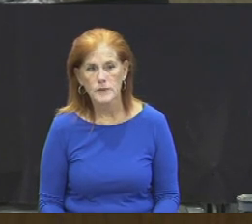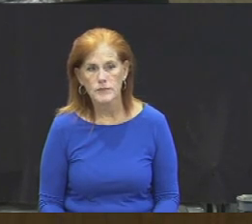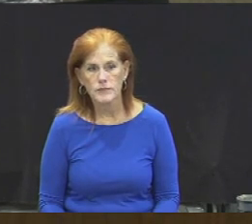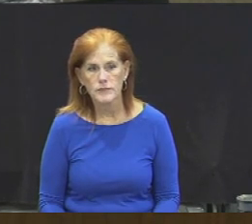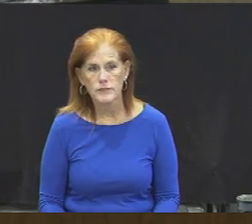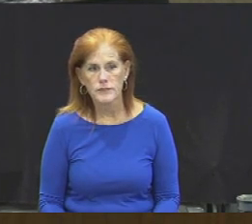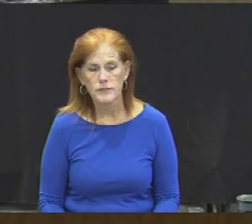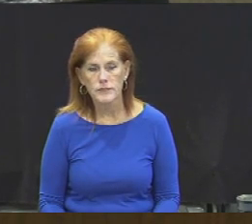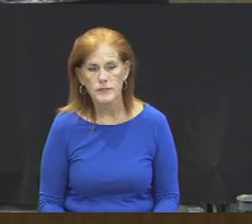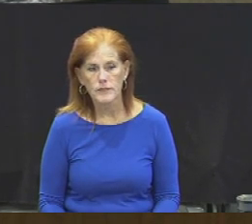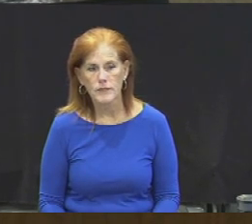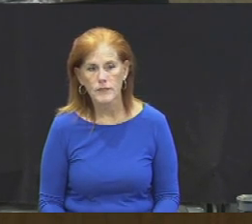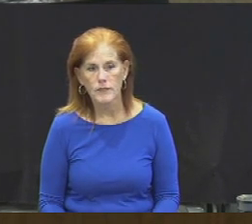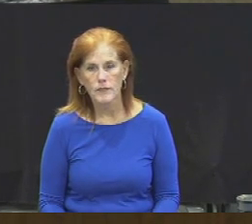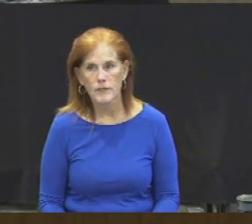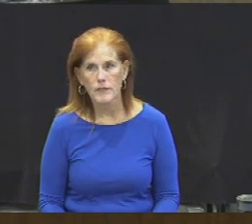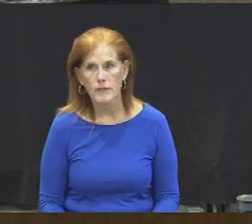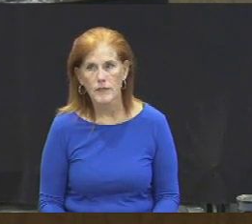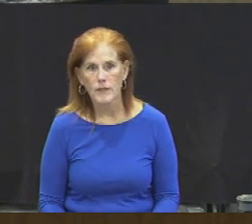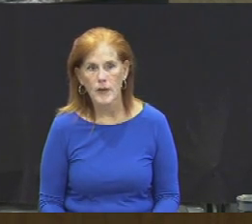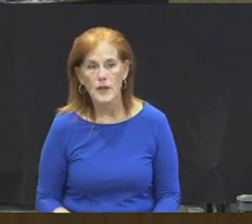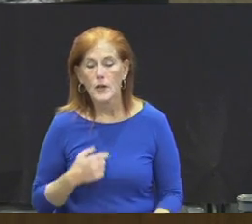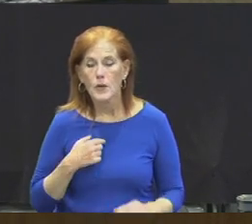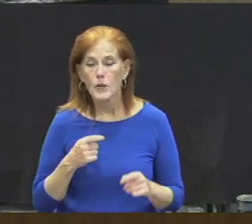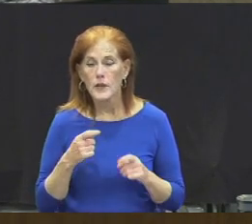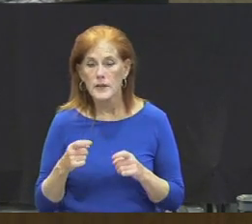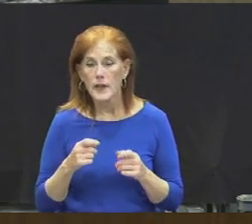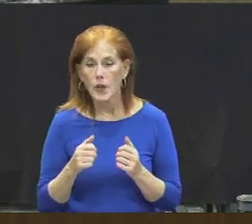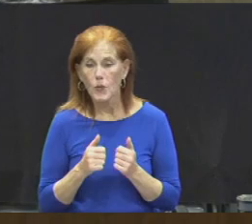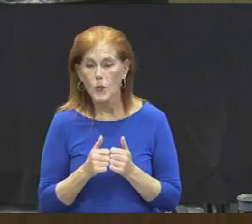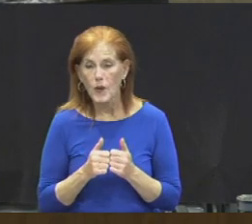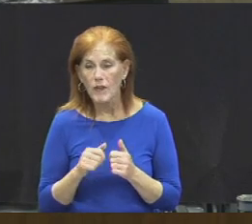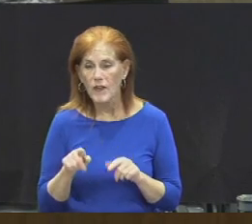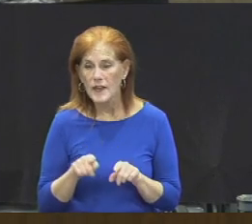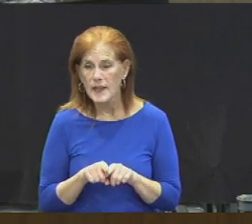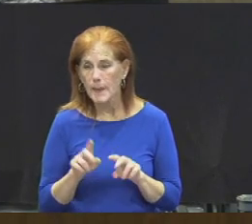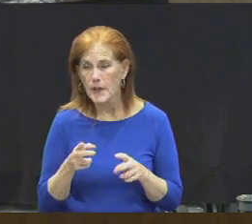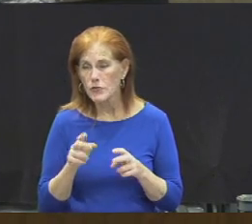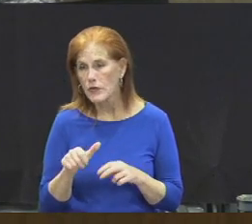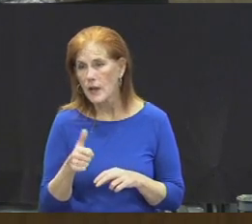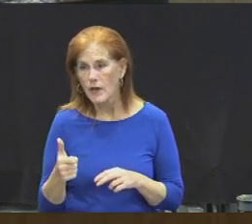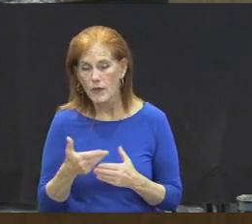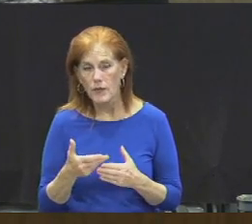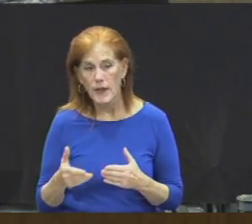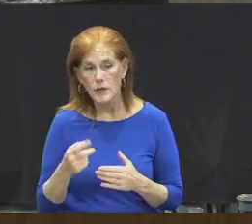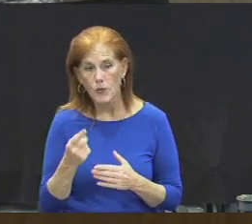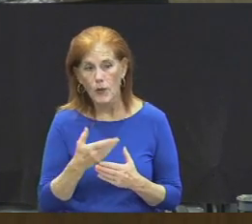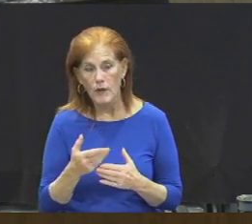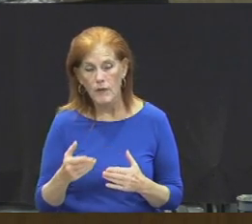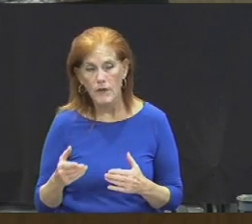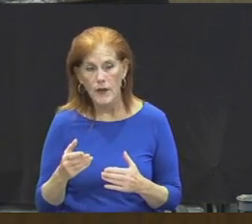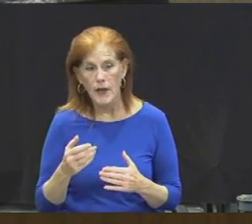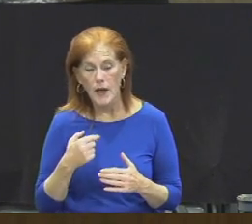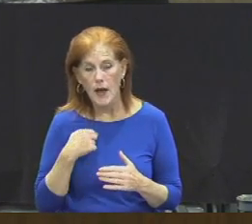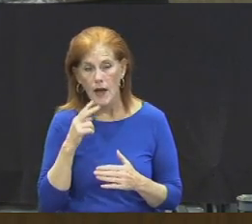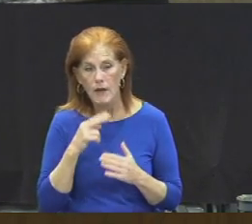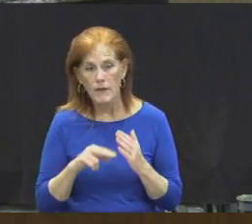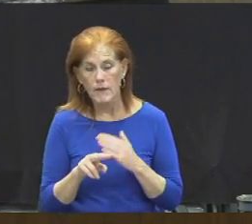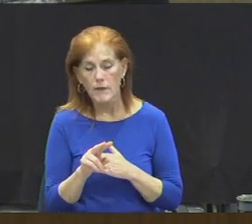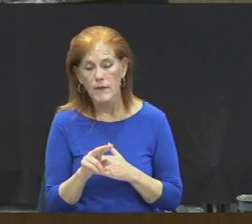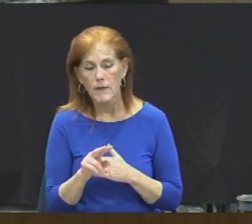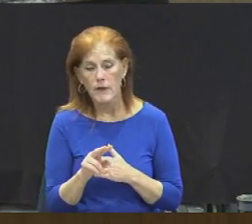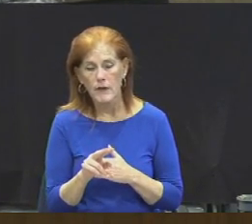I guess one of the things and we're dealing with this in some other circumstances, one thing that I anticipate,